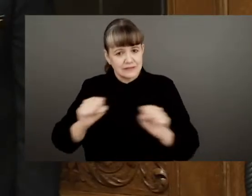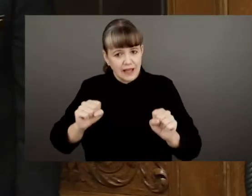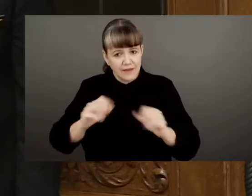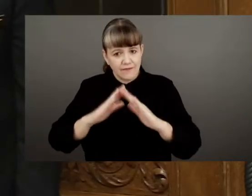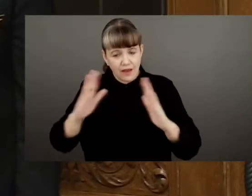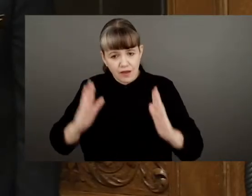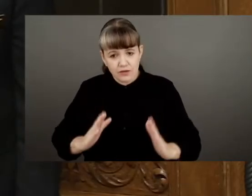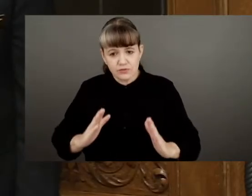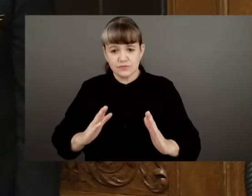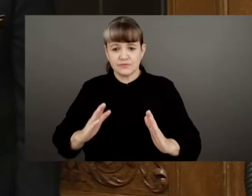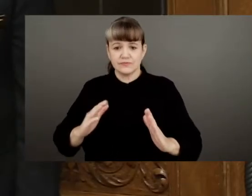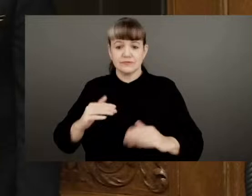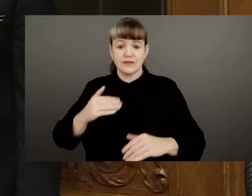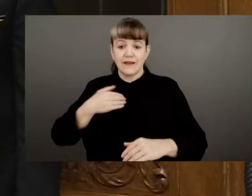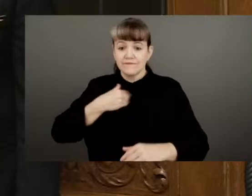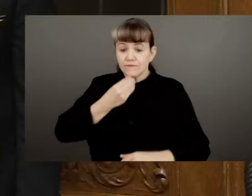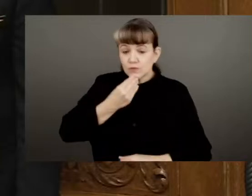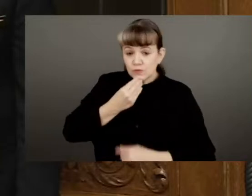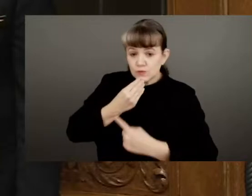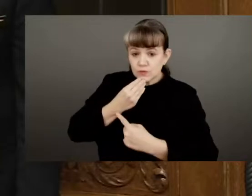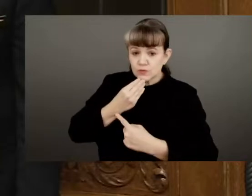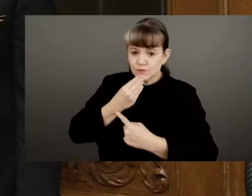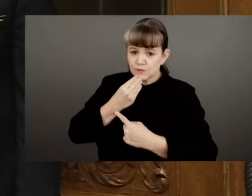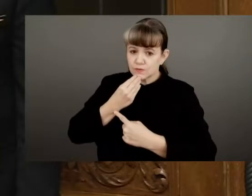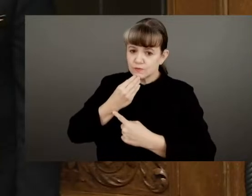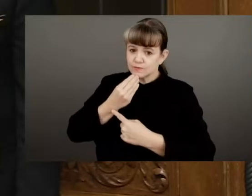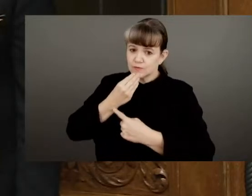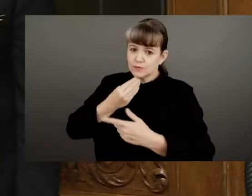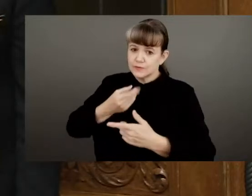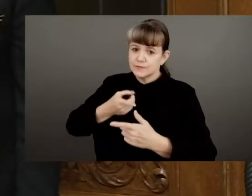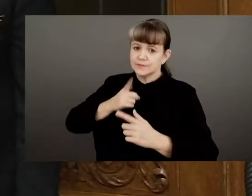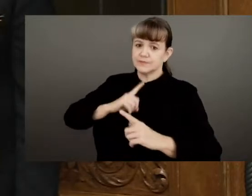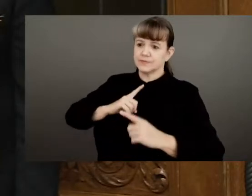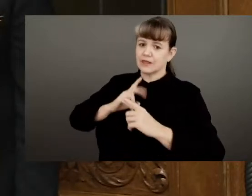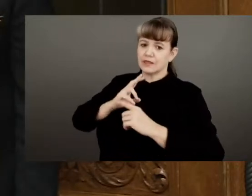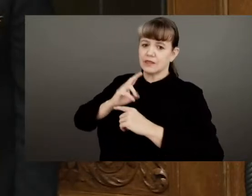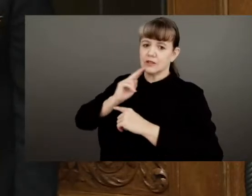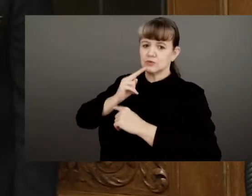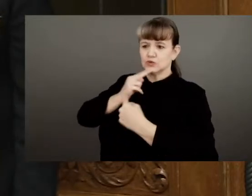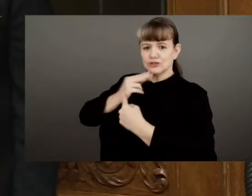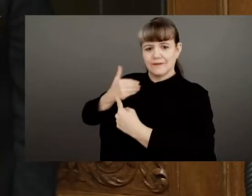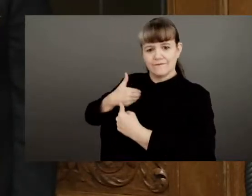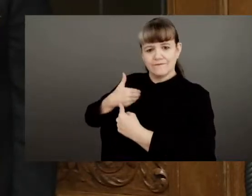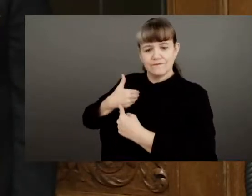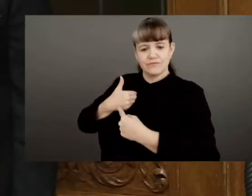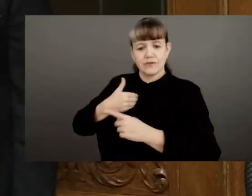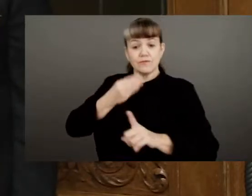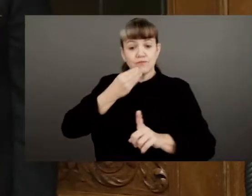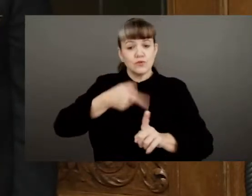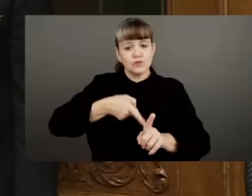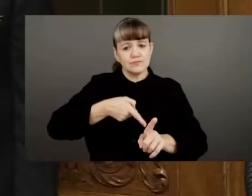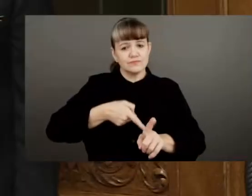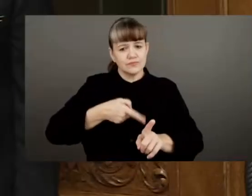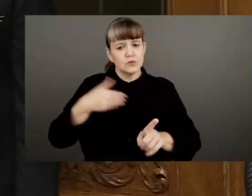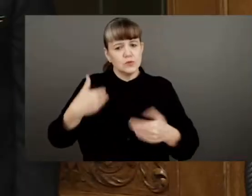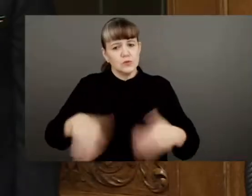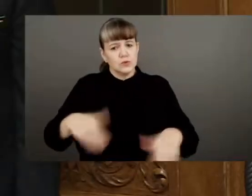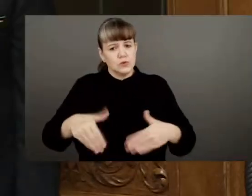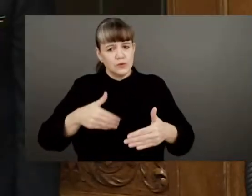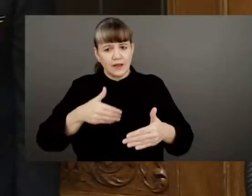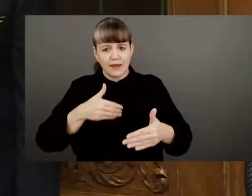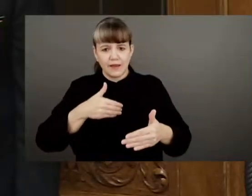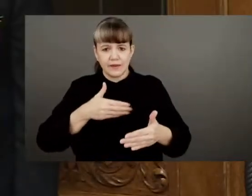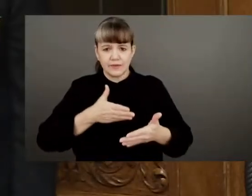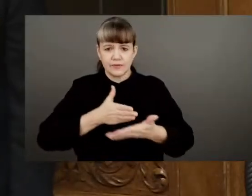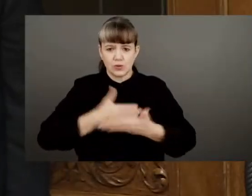right, a source of connection, and a foundation for justice. So let us continue to support